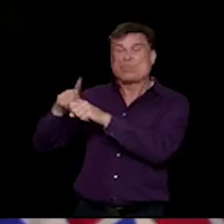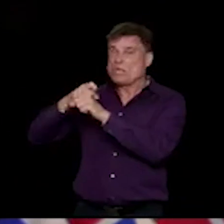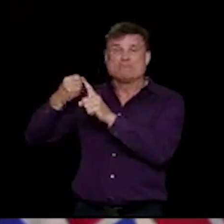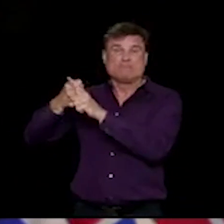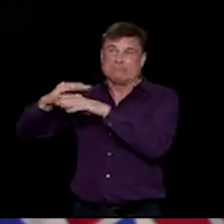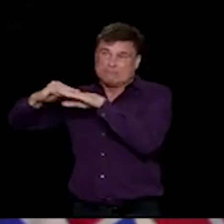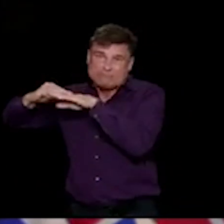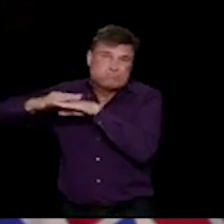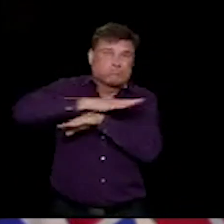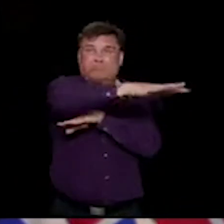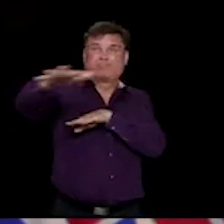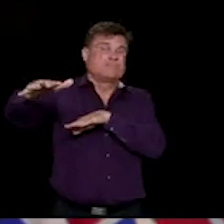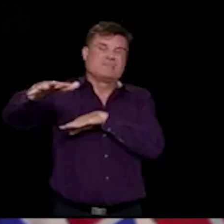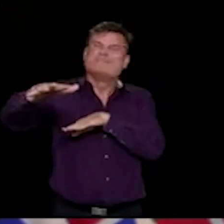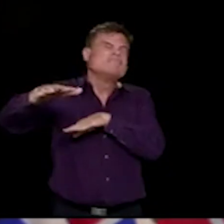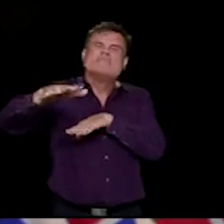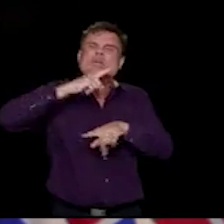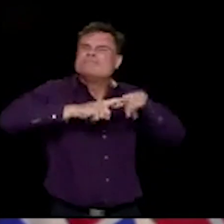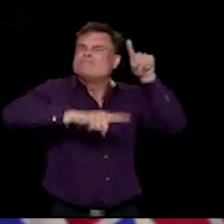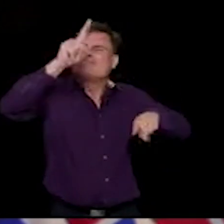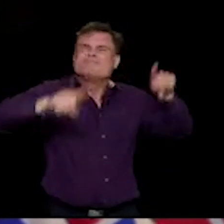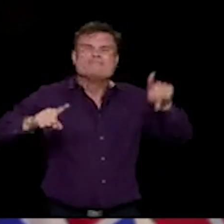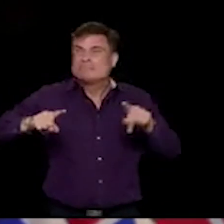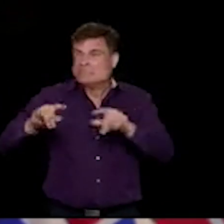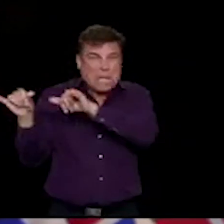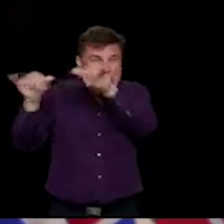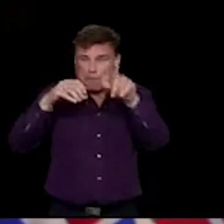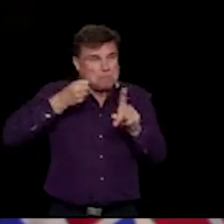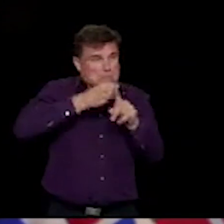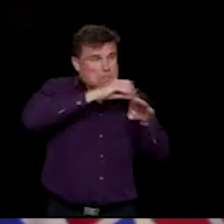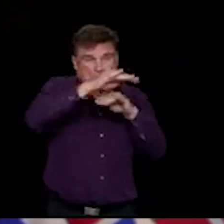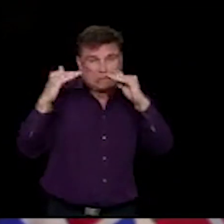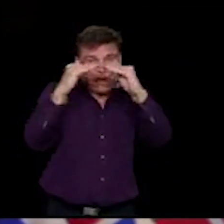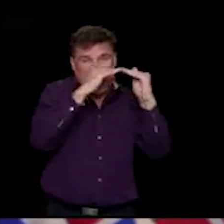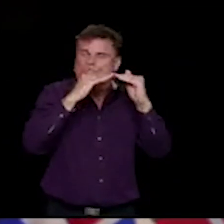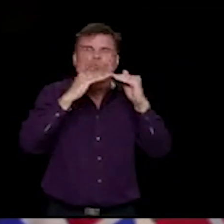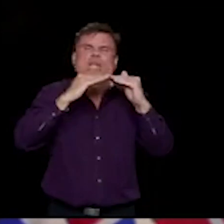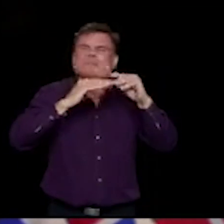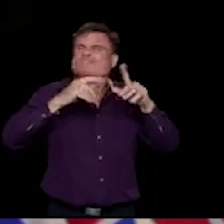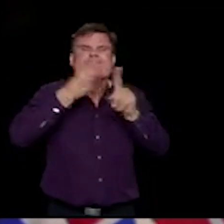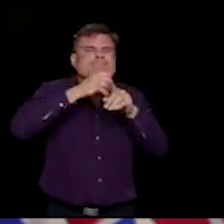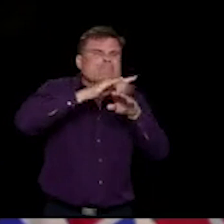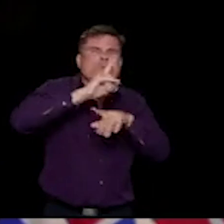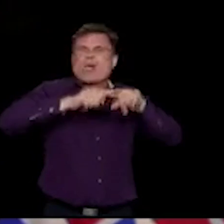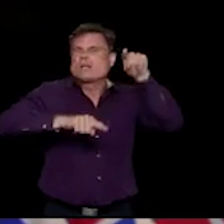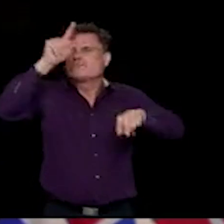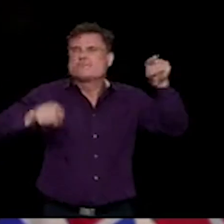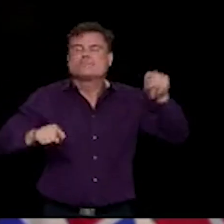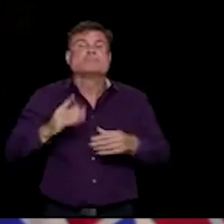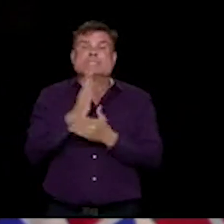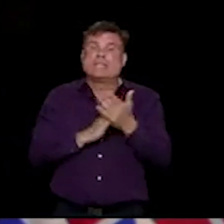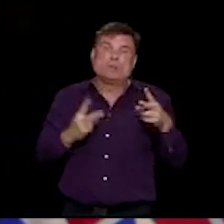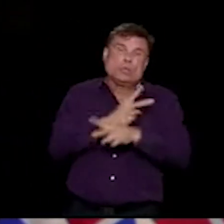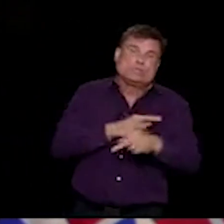So in terms of aftercare, again, those are things that we're going to have to look at, and every family will have to make some